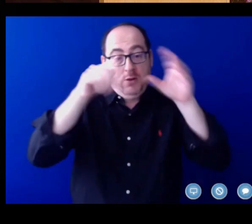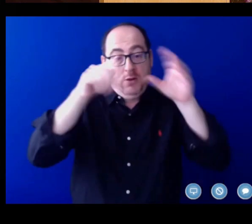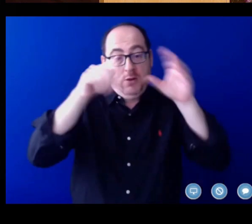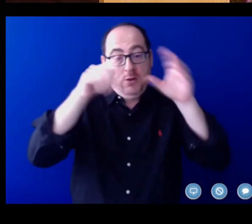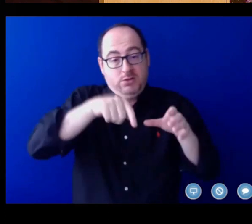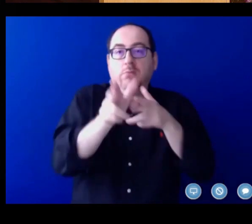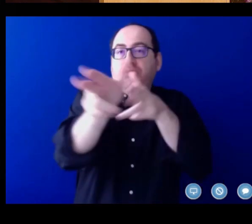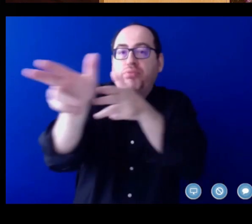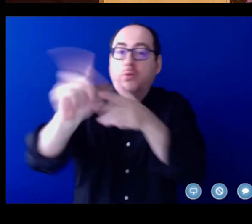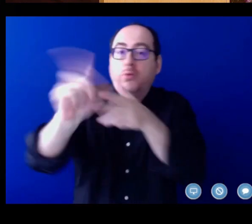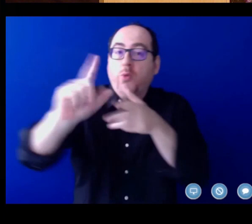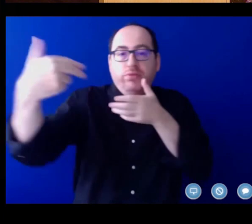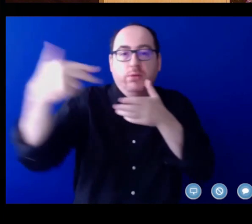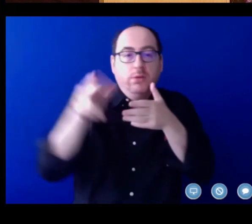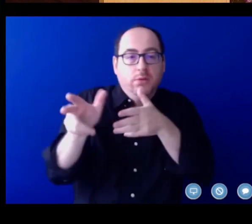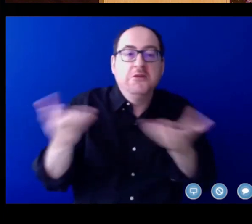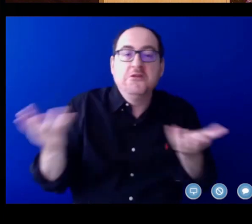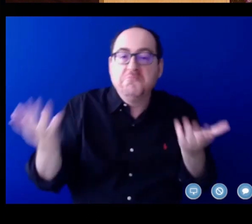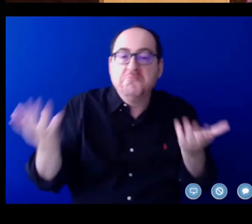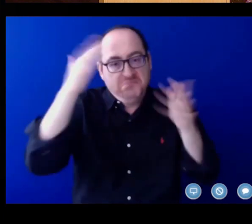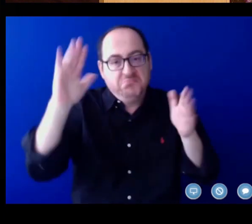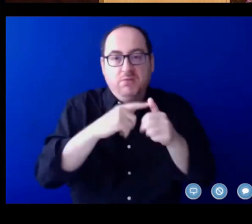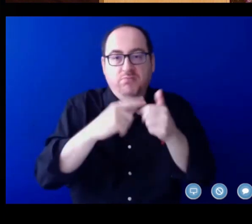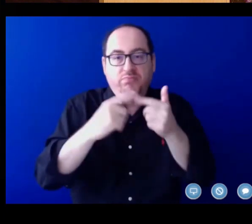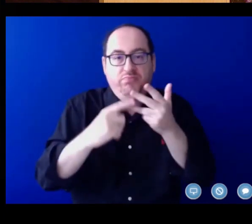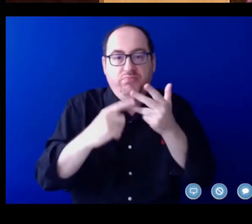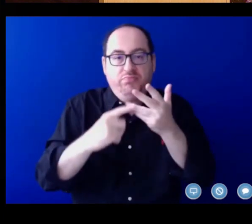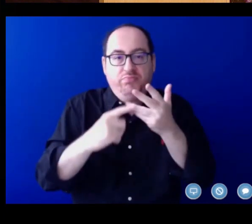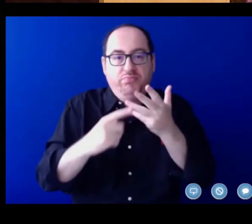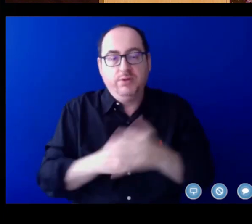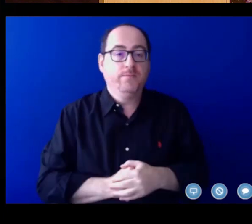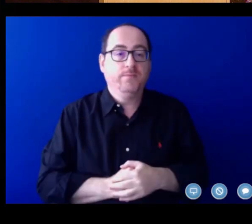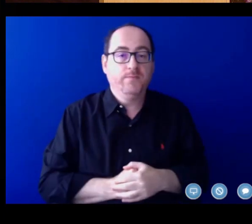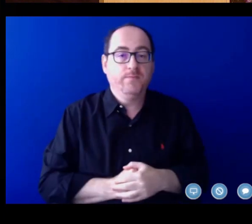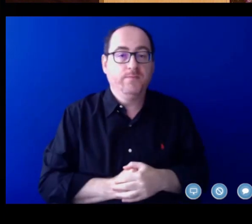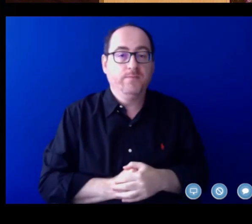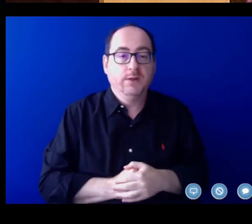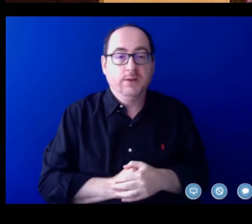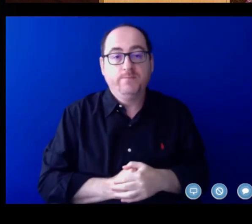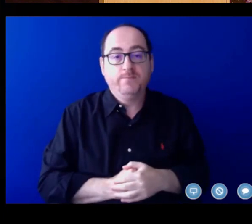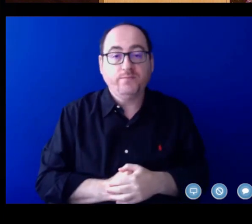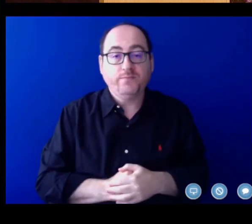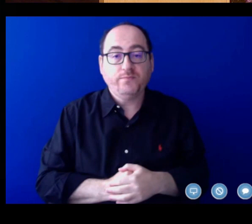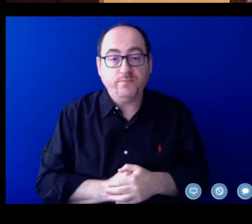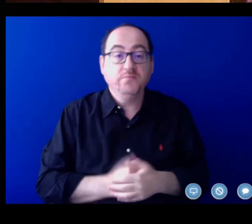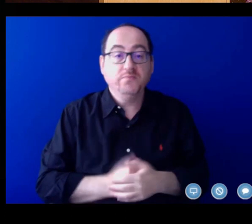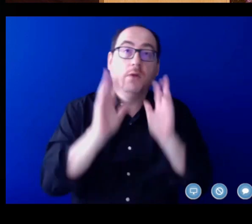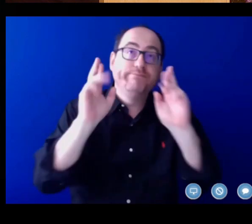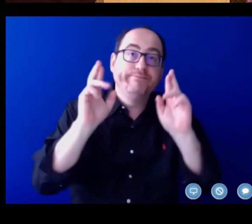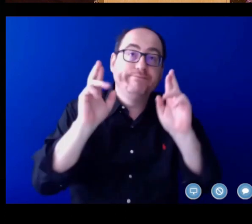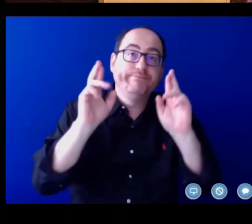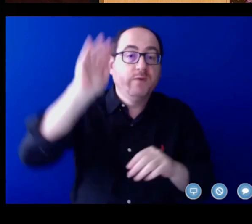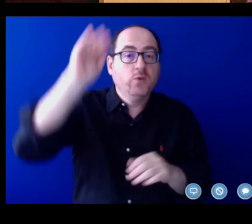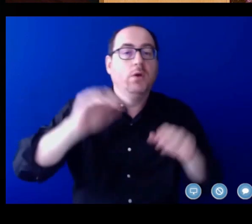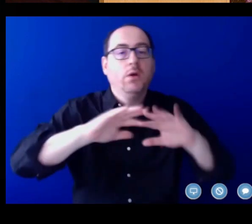calm, how will his assumptions of safety possibly be affected? How does his mother feel about her ability to protect her children?